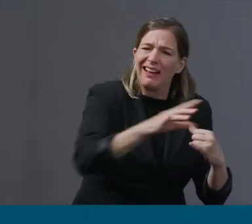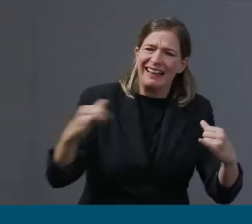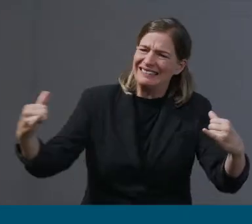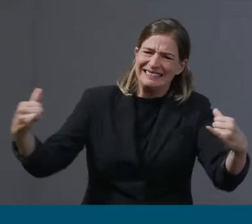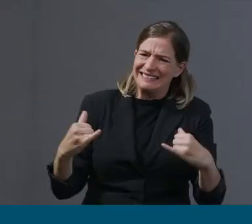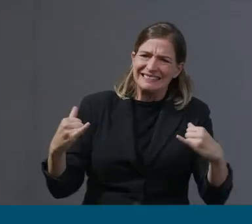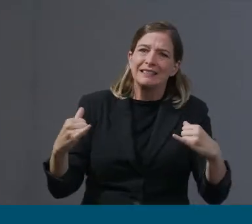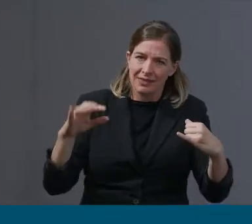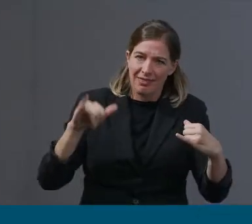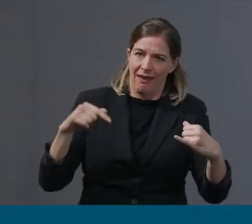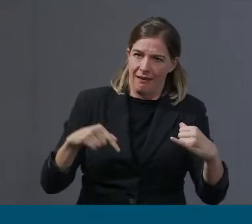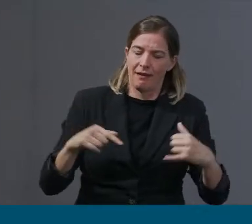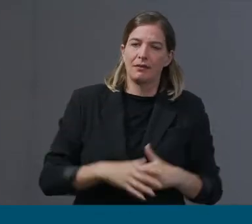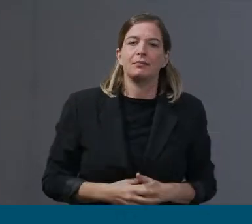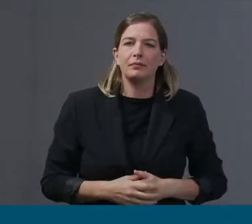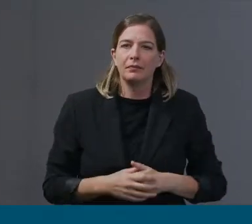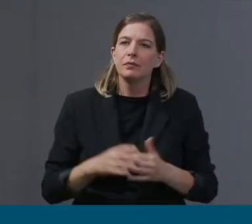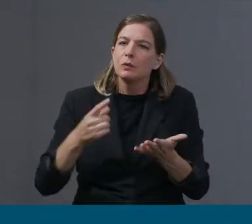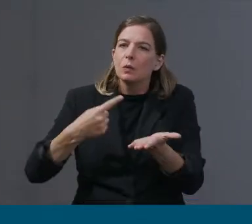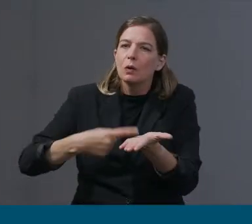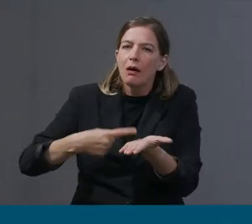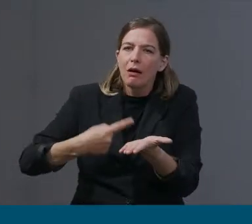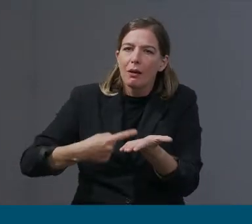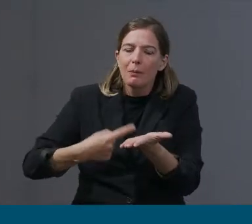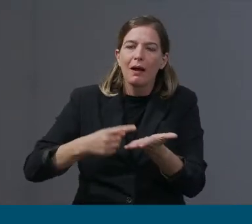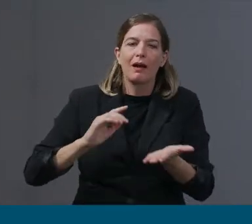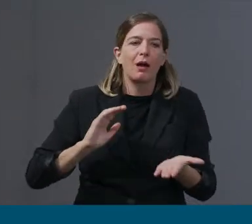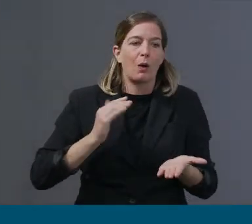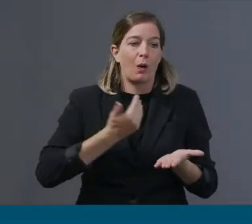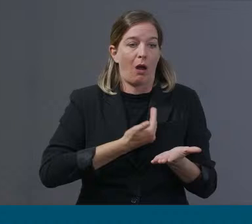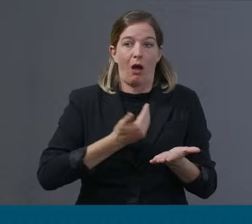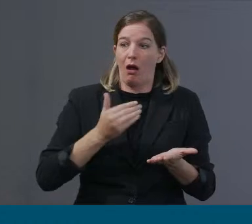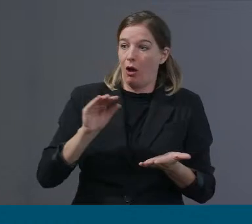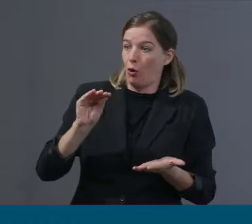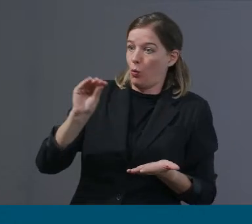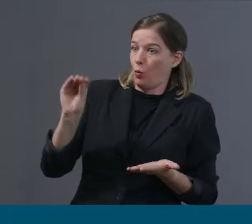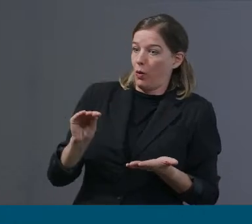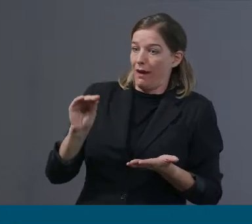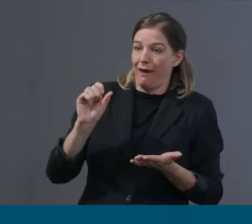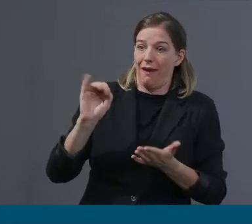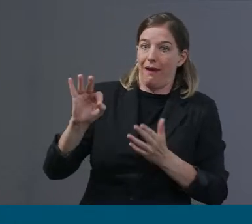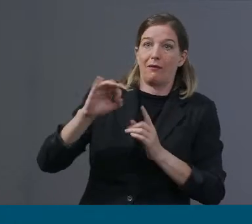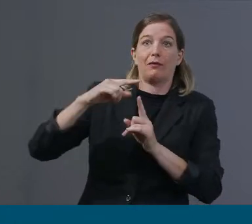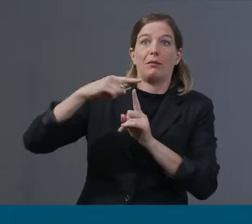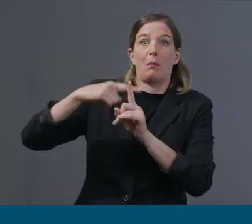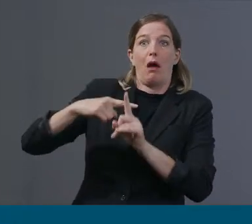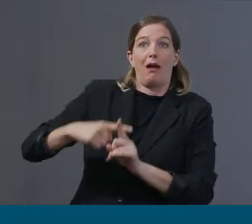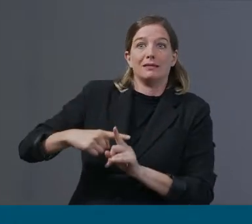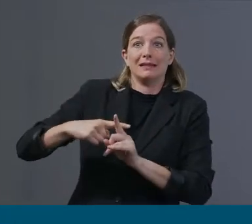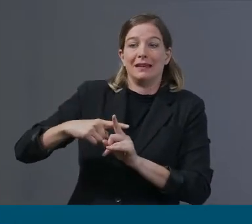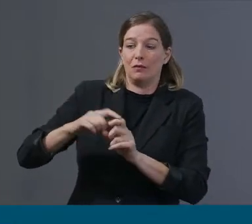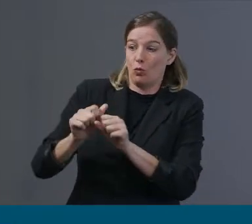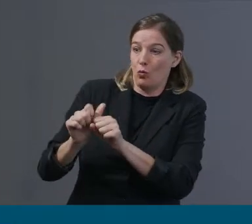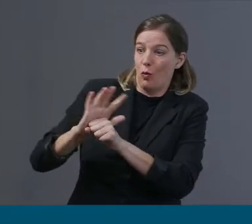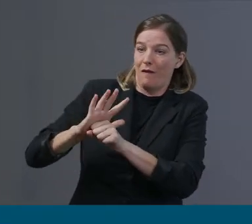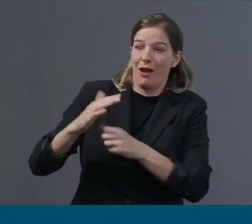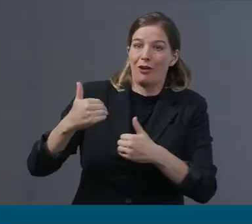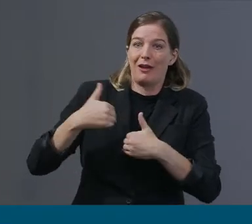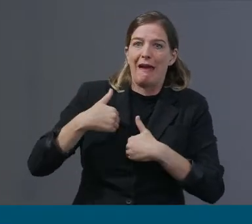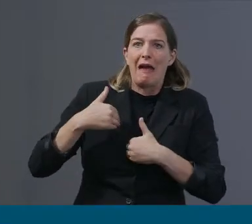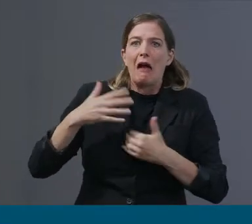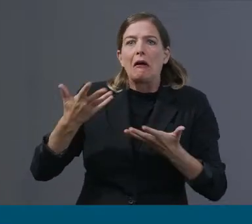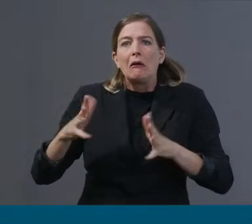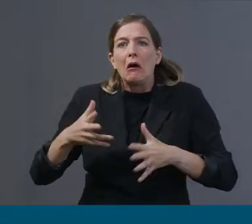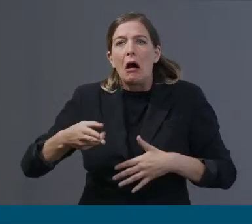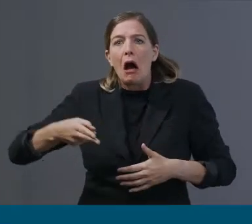because our rate of positivity has not been high. If there is any positive in the